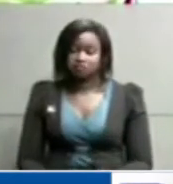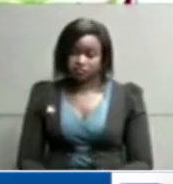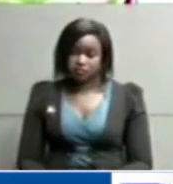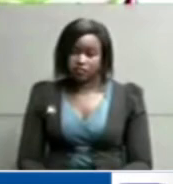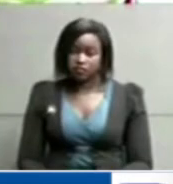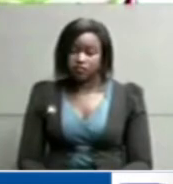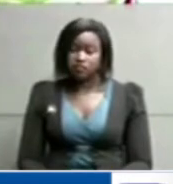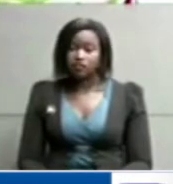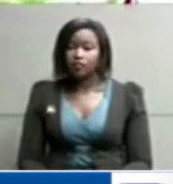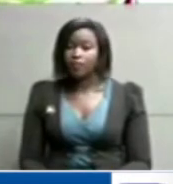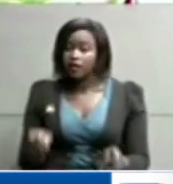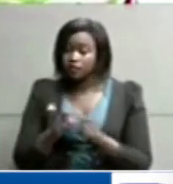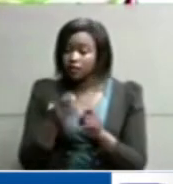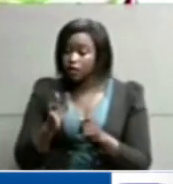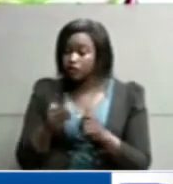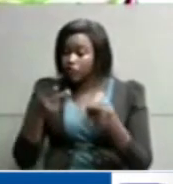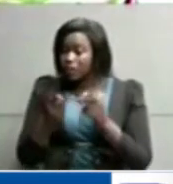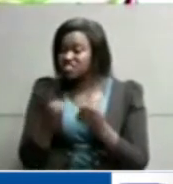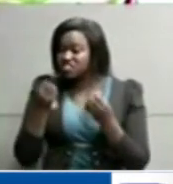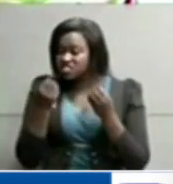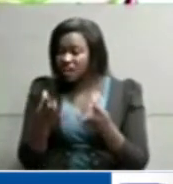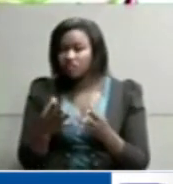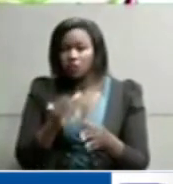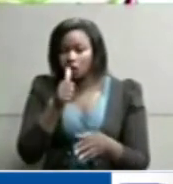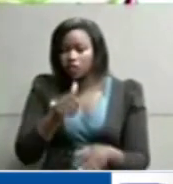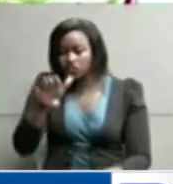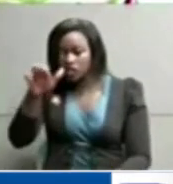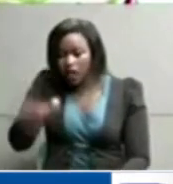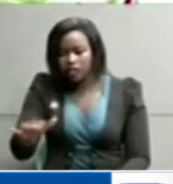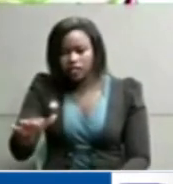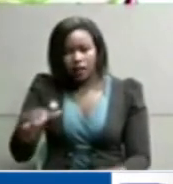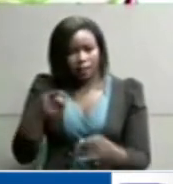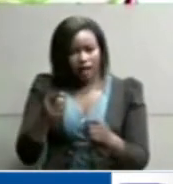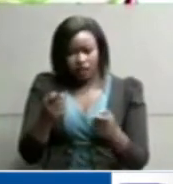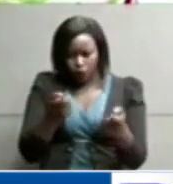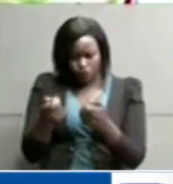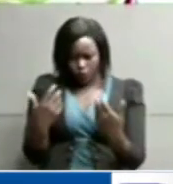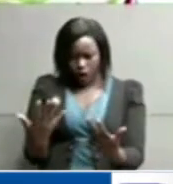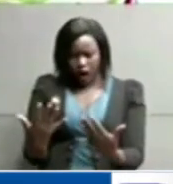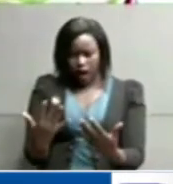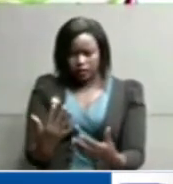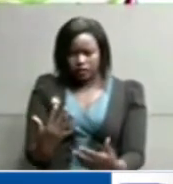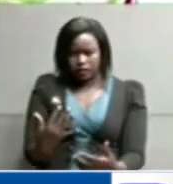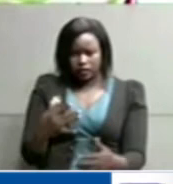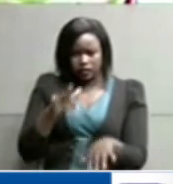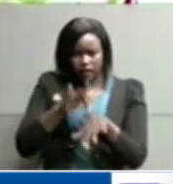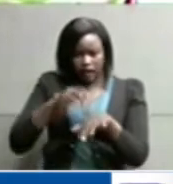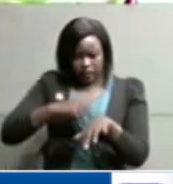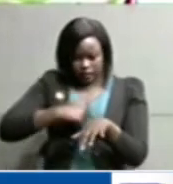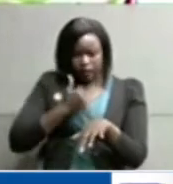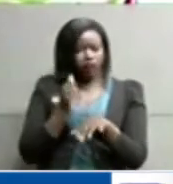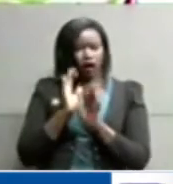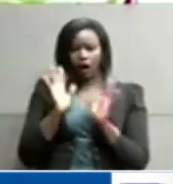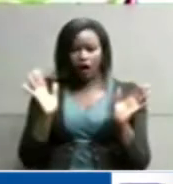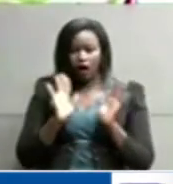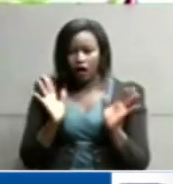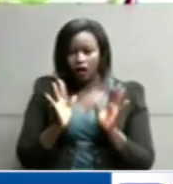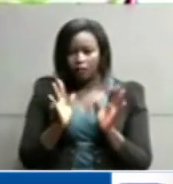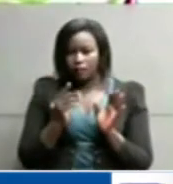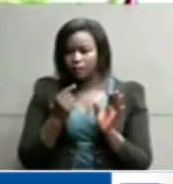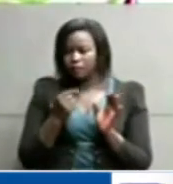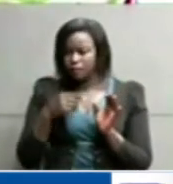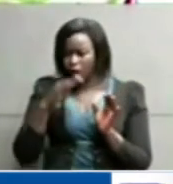contaminated and you touched them, but you did not touch yourself, in the delicate parts, the three